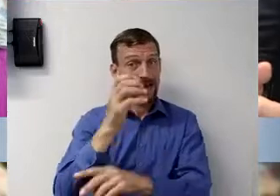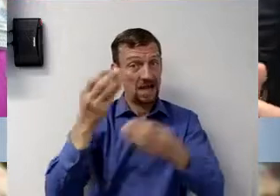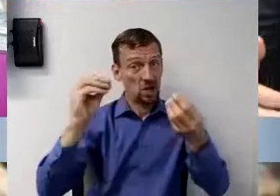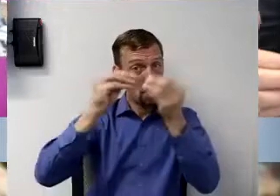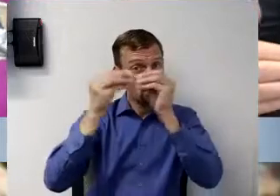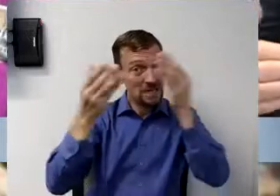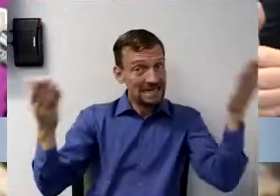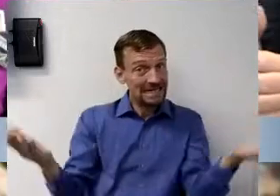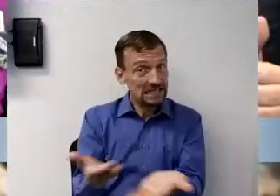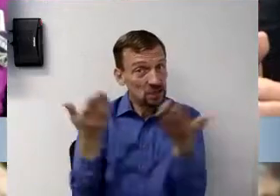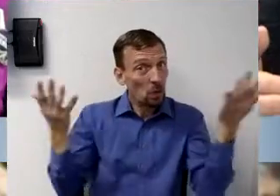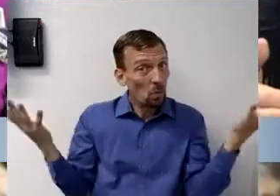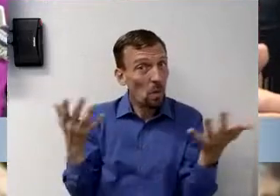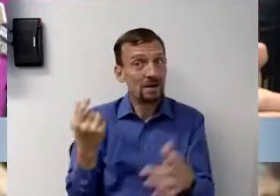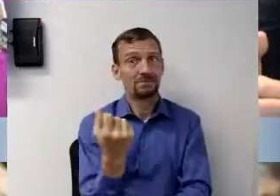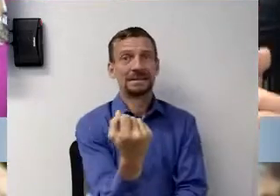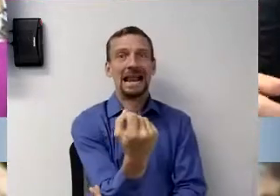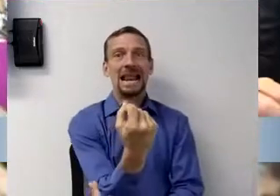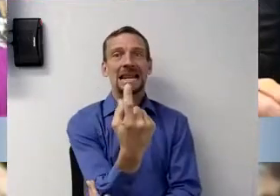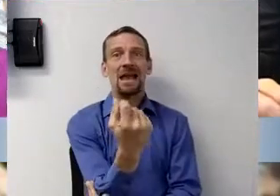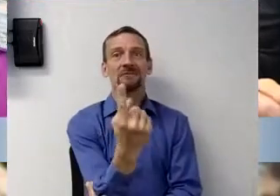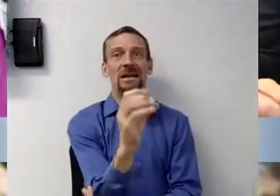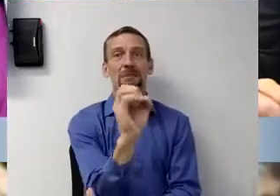here is running at 11%.